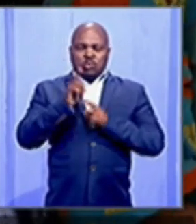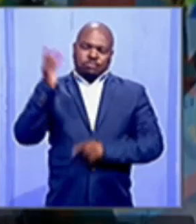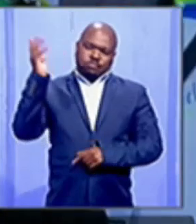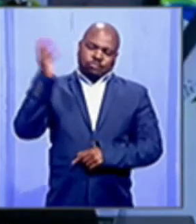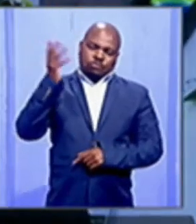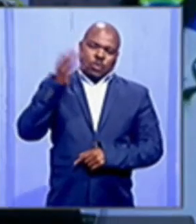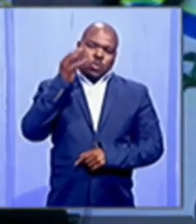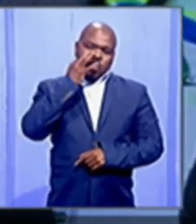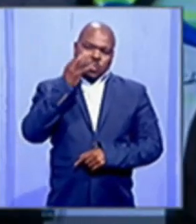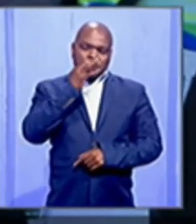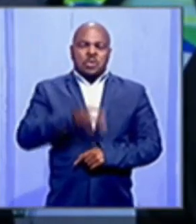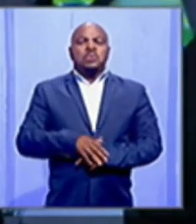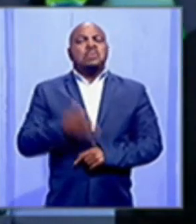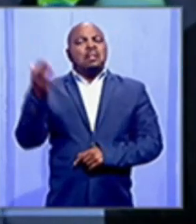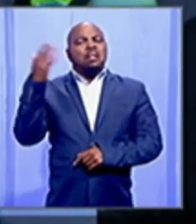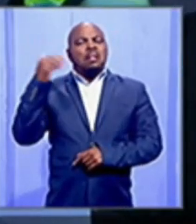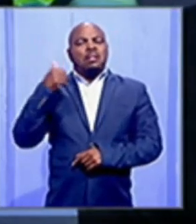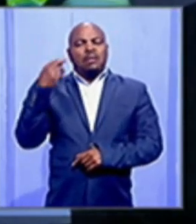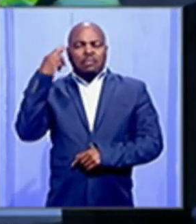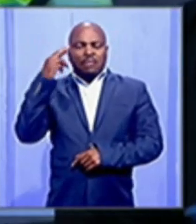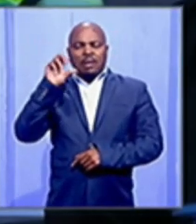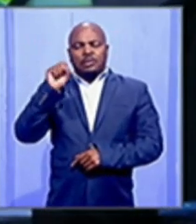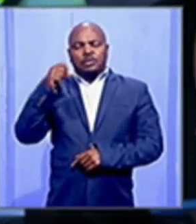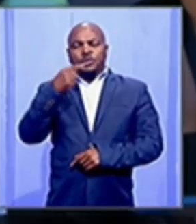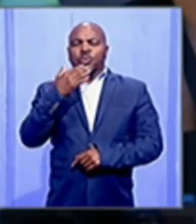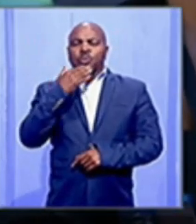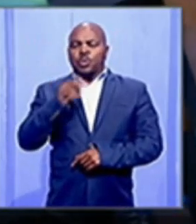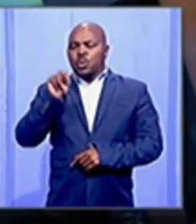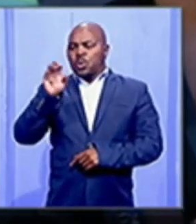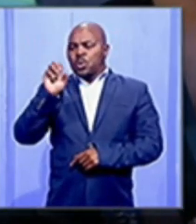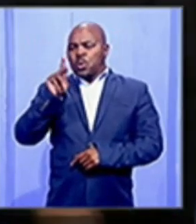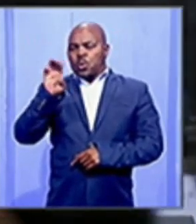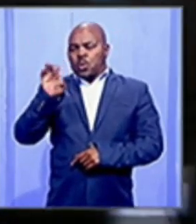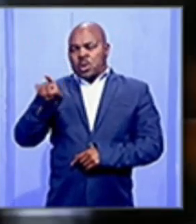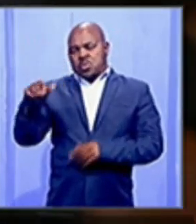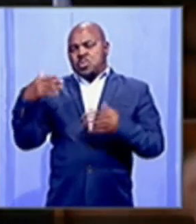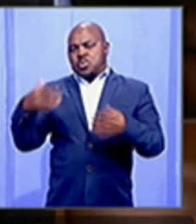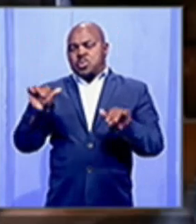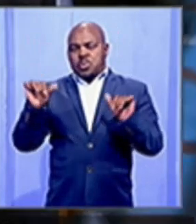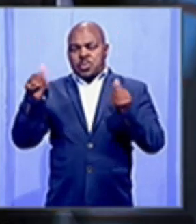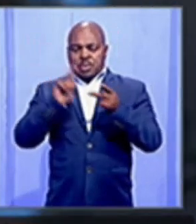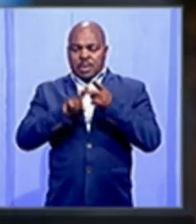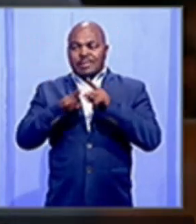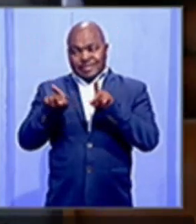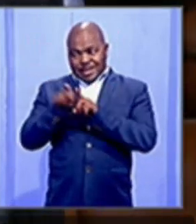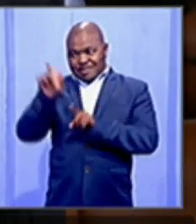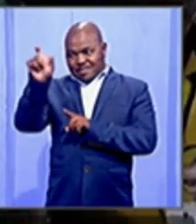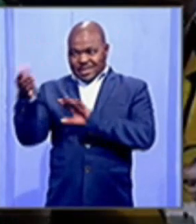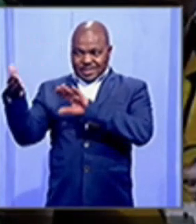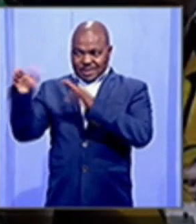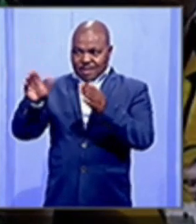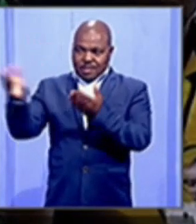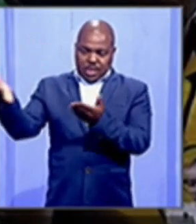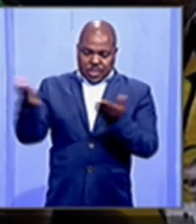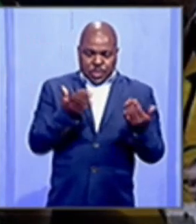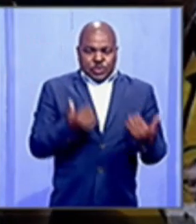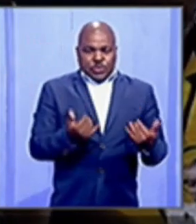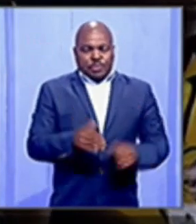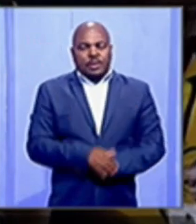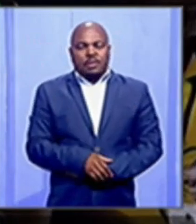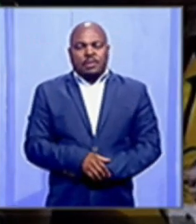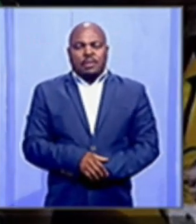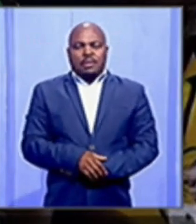boikgantsho ka mokwaledi kakaretso wa Maloba wa ANC Duma Nokwe yo masaledi a gagwe le ona a buseditsweng gae. I stayed